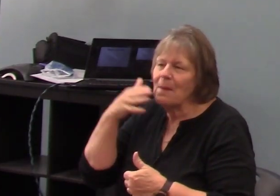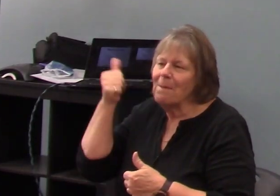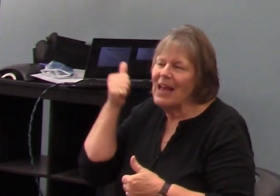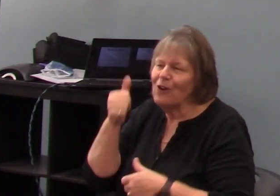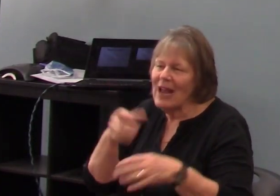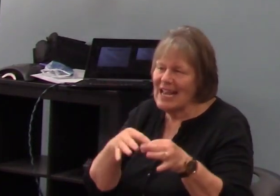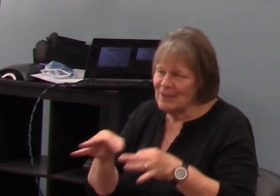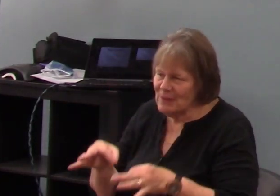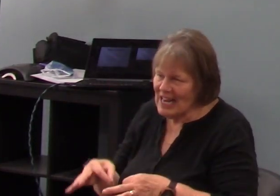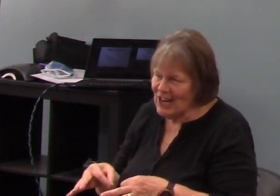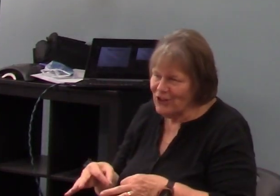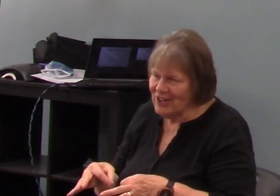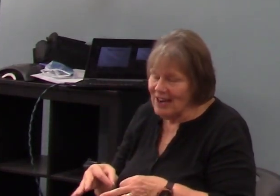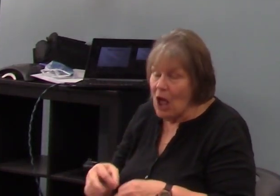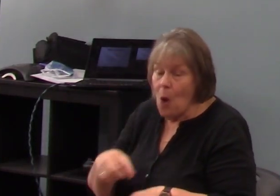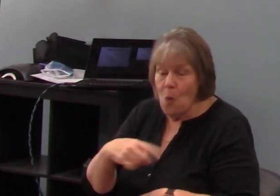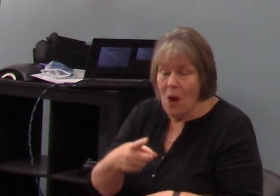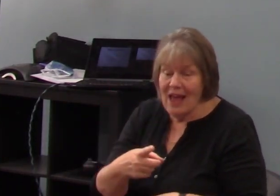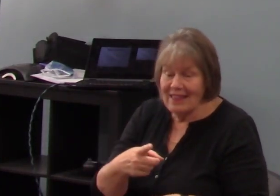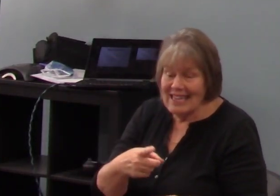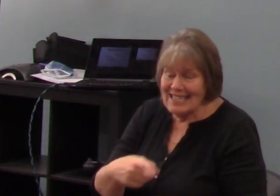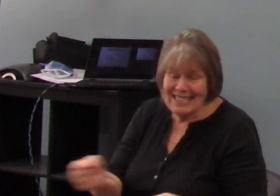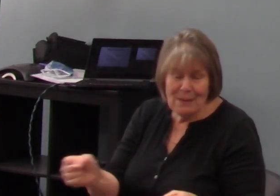One that is literally entirely made up.